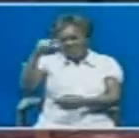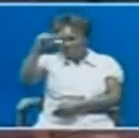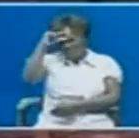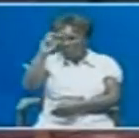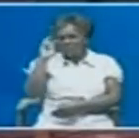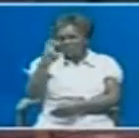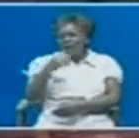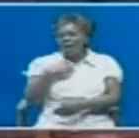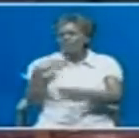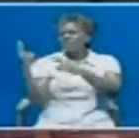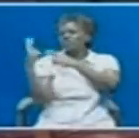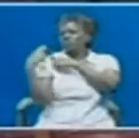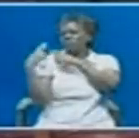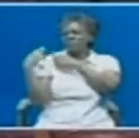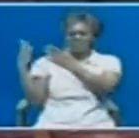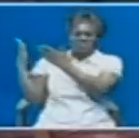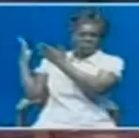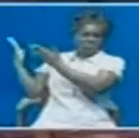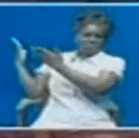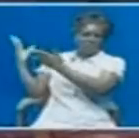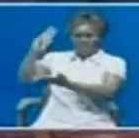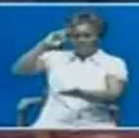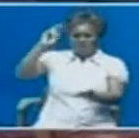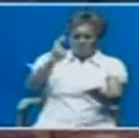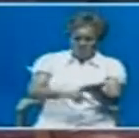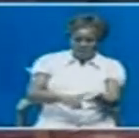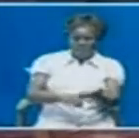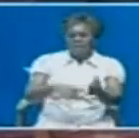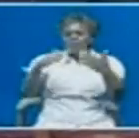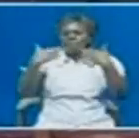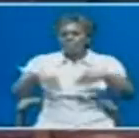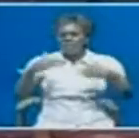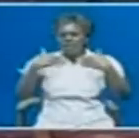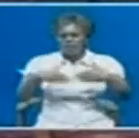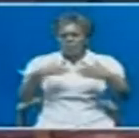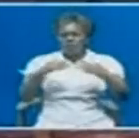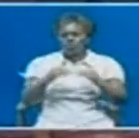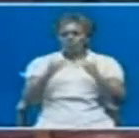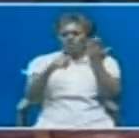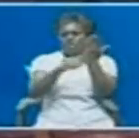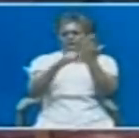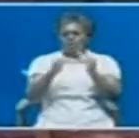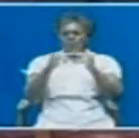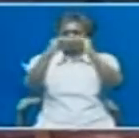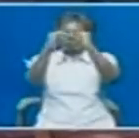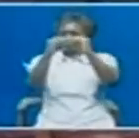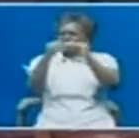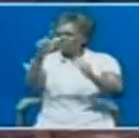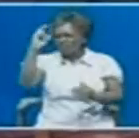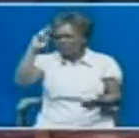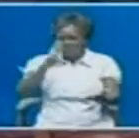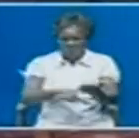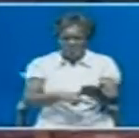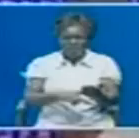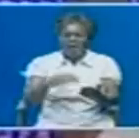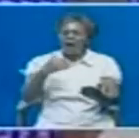also has a role to play in recognizing the people who put the name of the country on the map? Do they have a role to play? They do